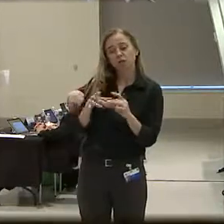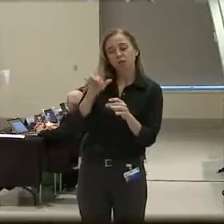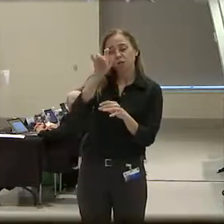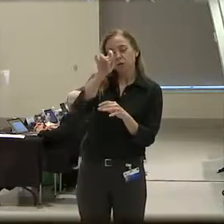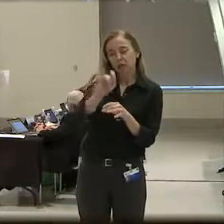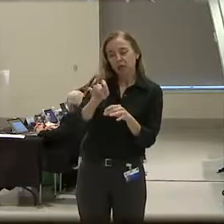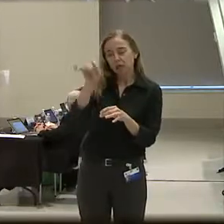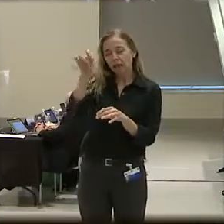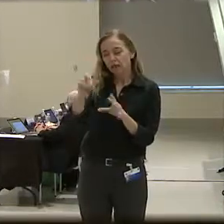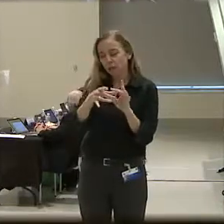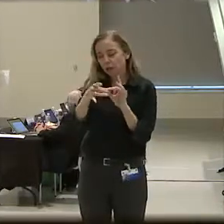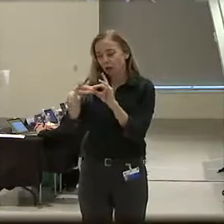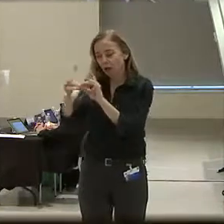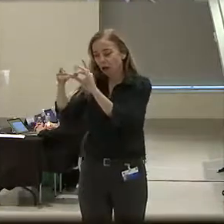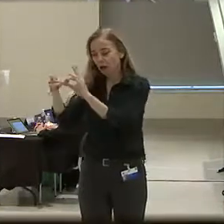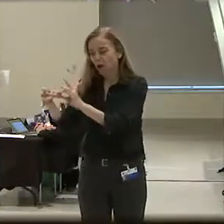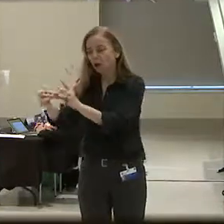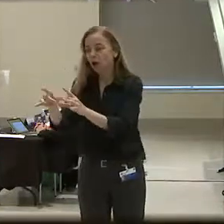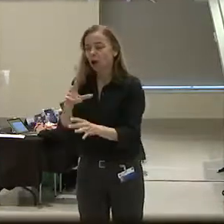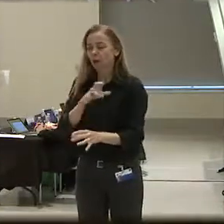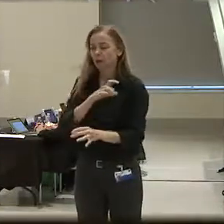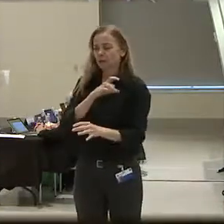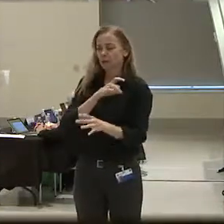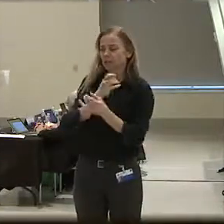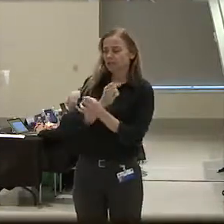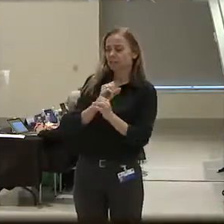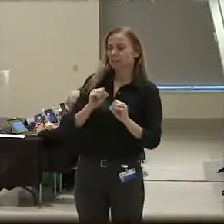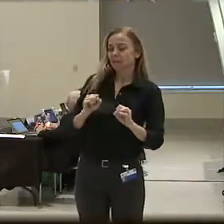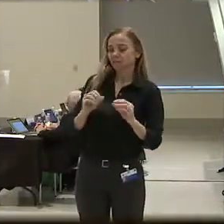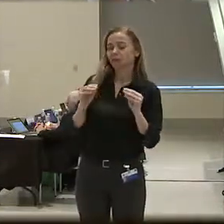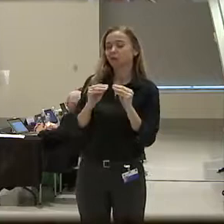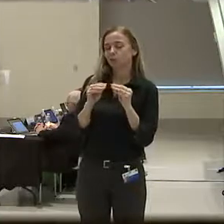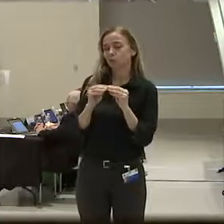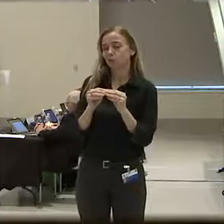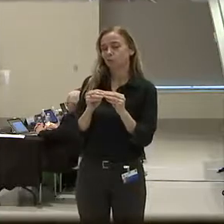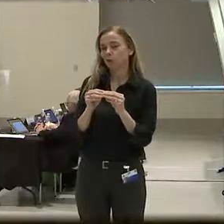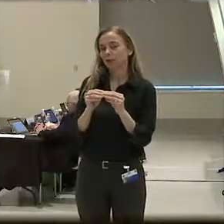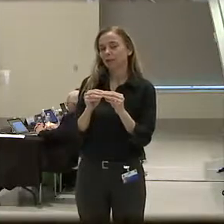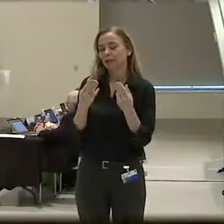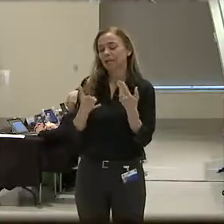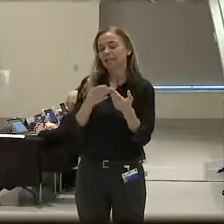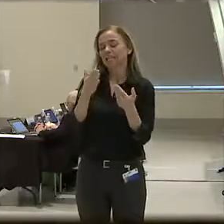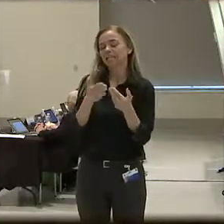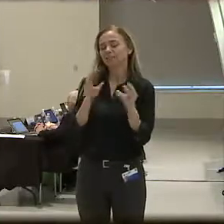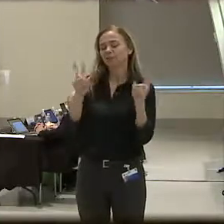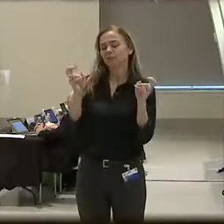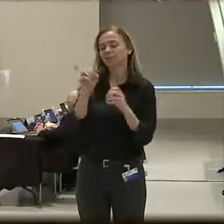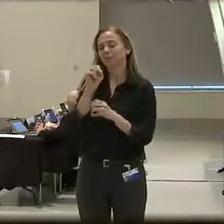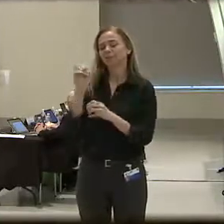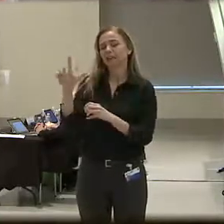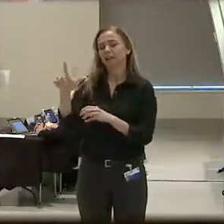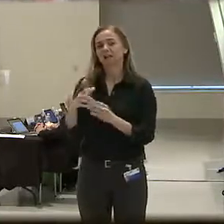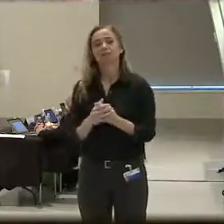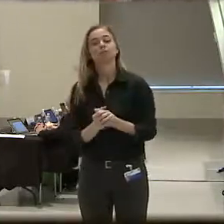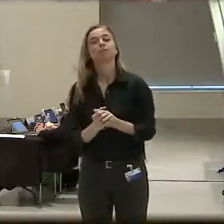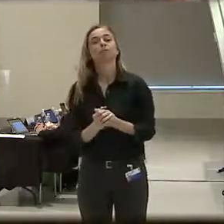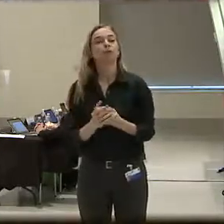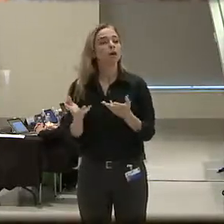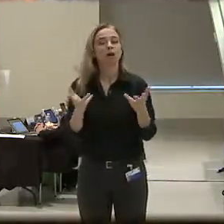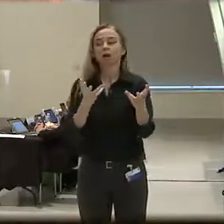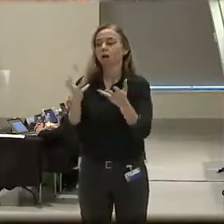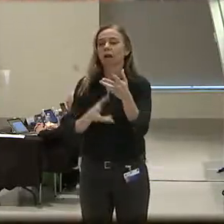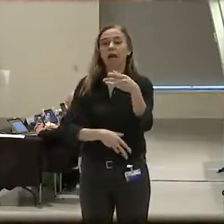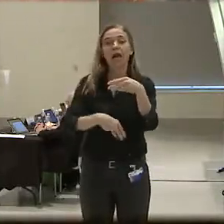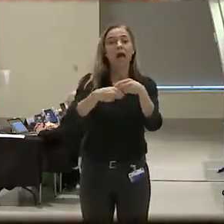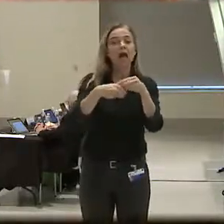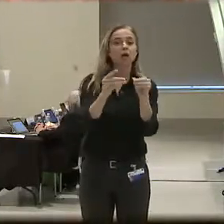to police safety, I have found that it's a much easier sell. Yeah, thank you. So Our final, go ahead. I'm So I was sorry. going to add one